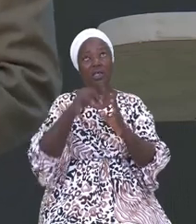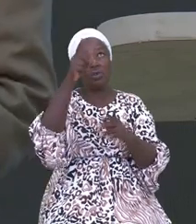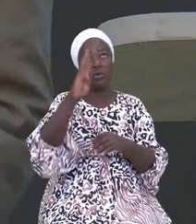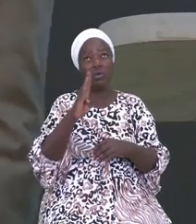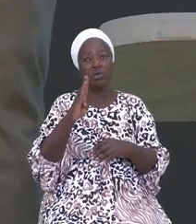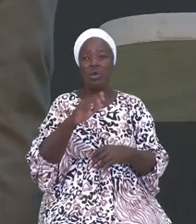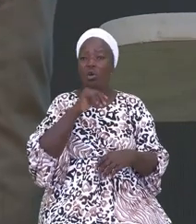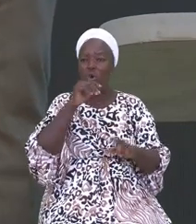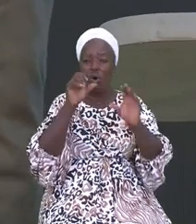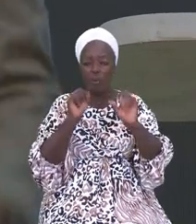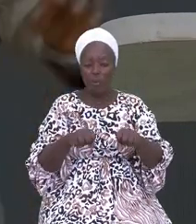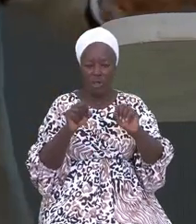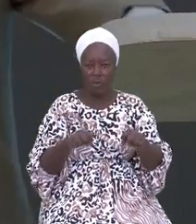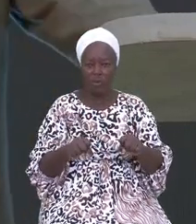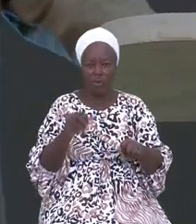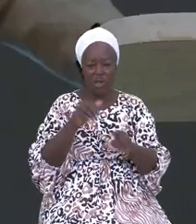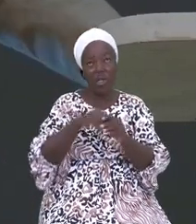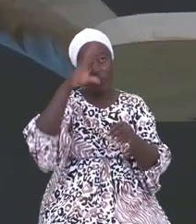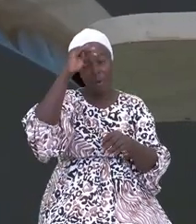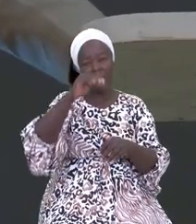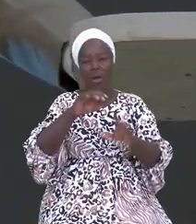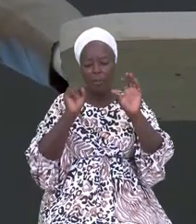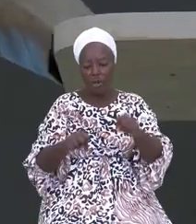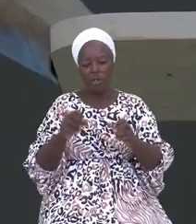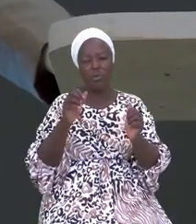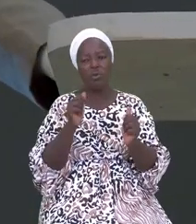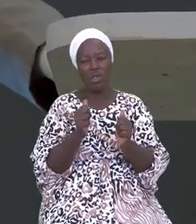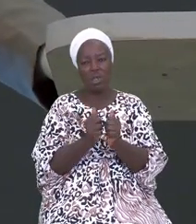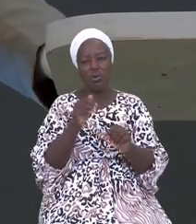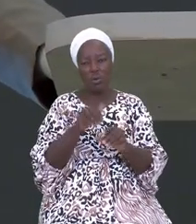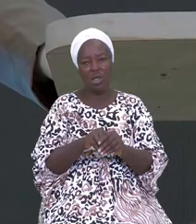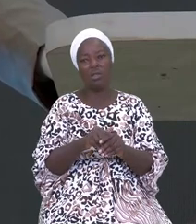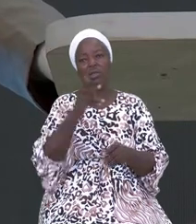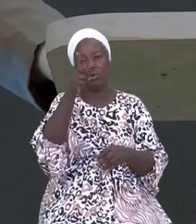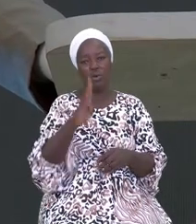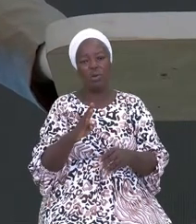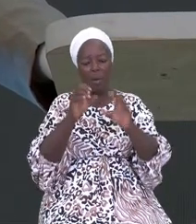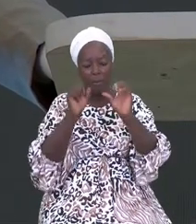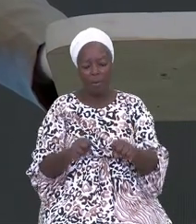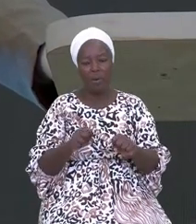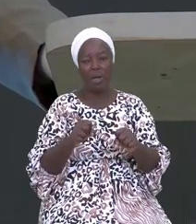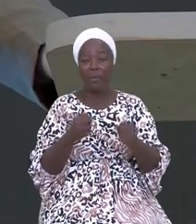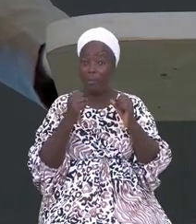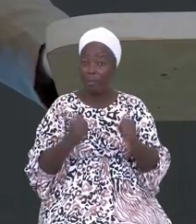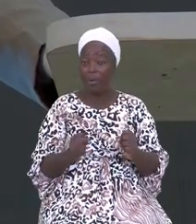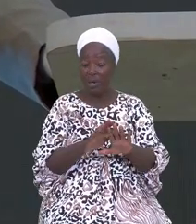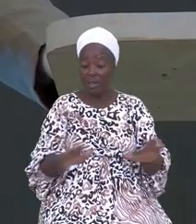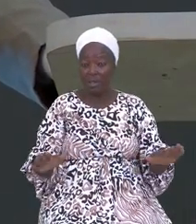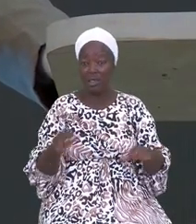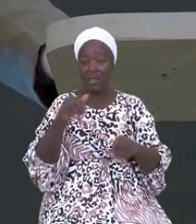man, possibility in God. Powerlessness in man, might,